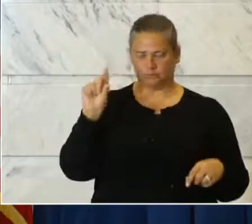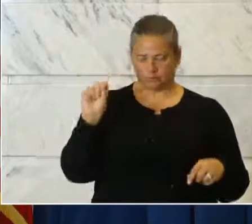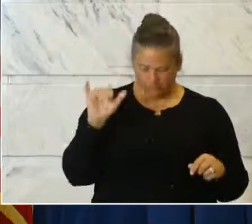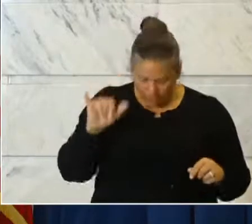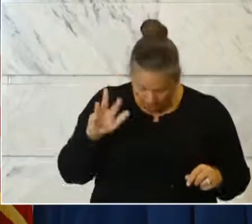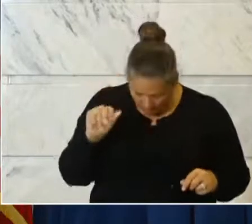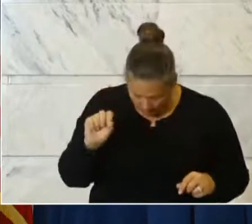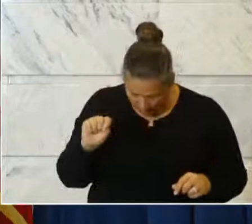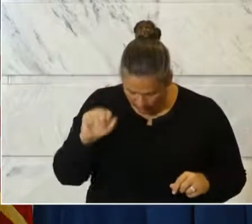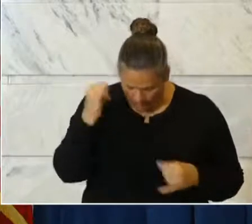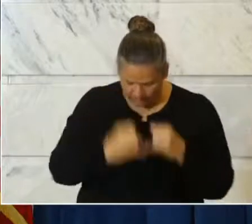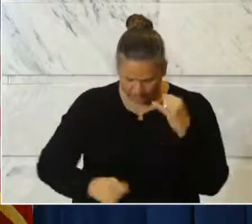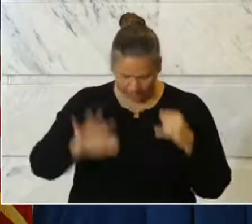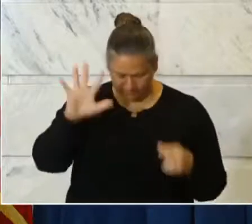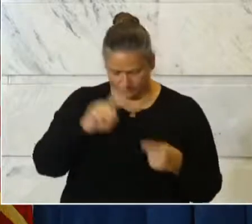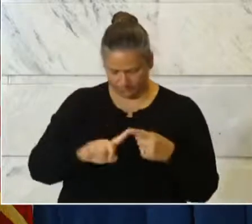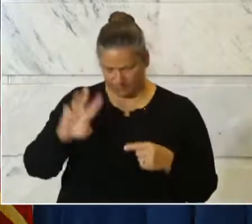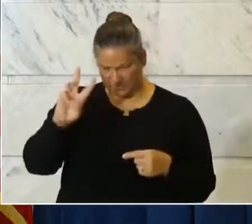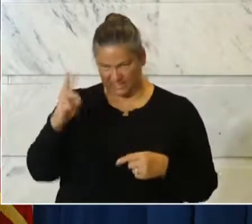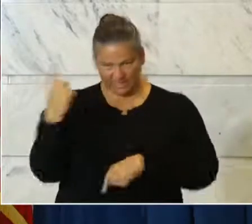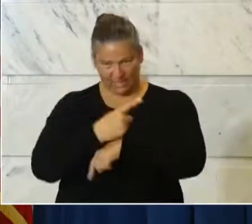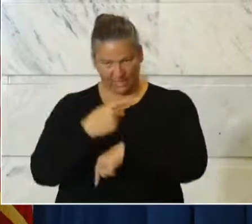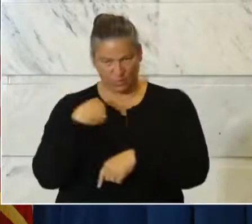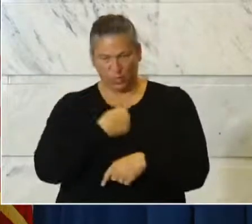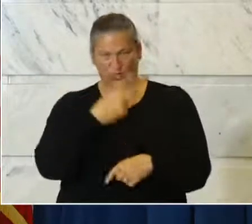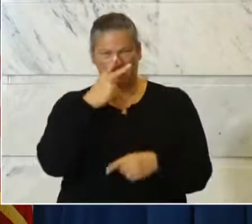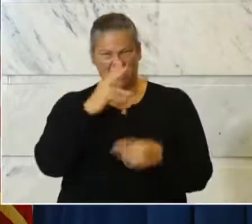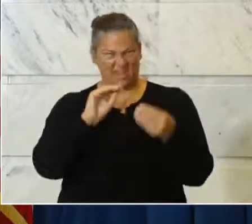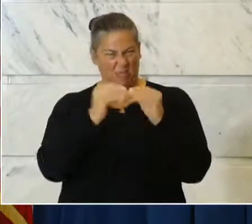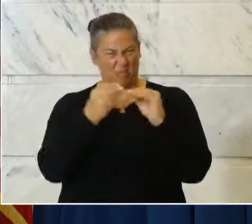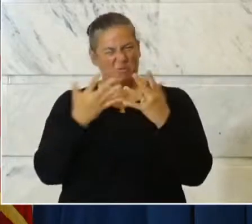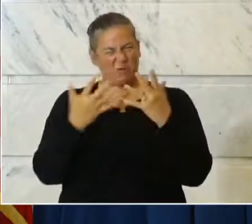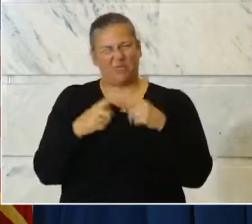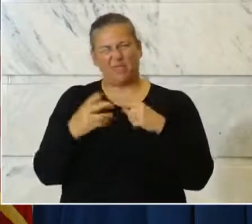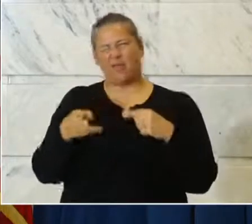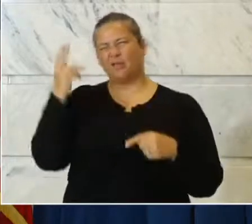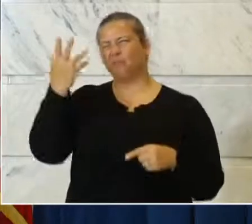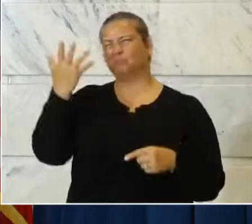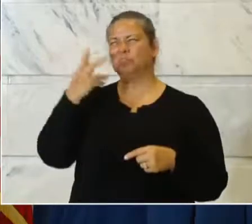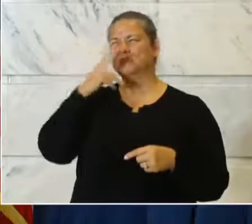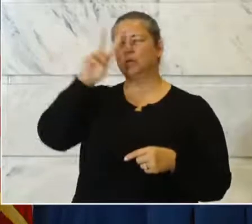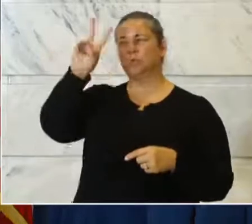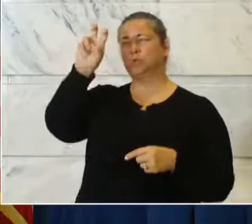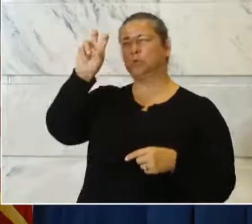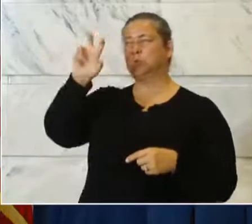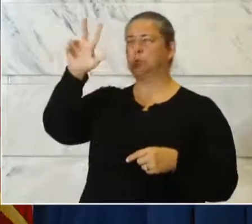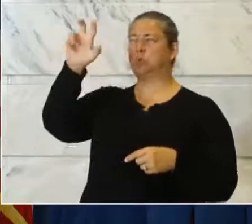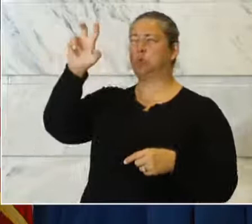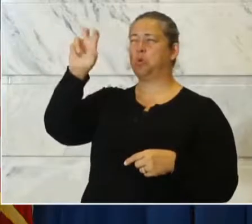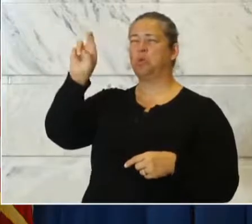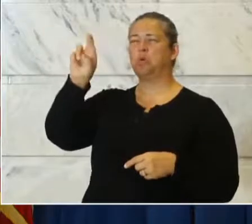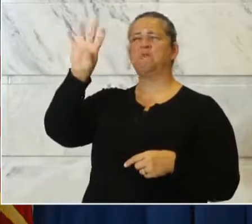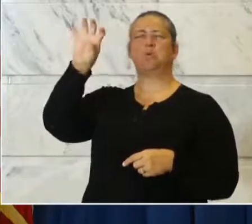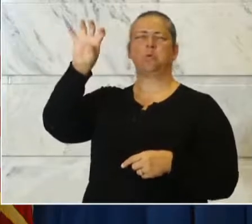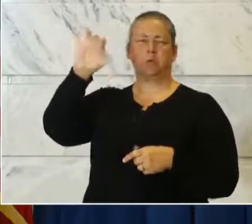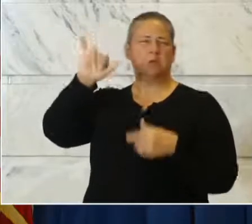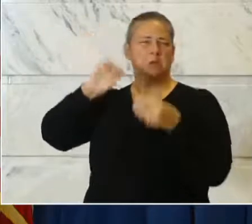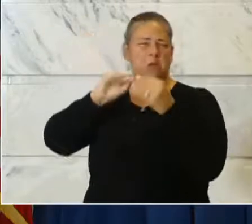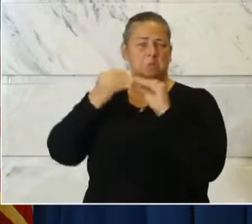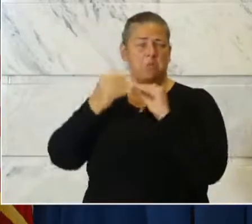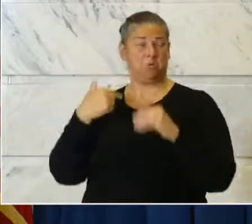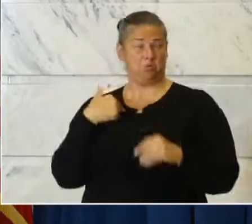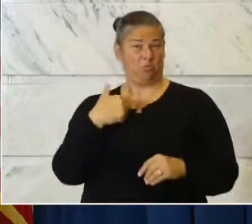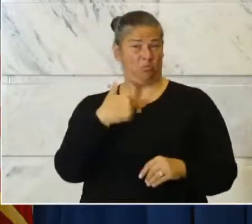last 5-6 days. We are seeing the numbers either in the high 200s and the 300s or even the 400s. We